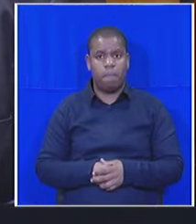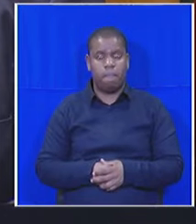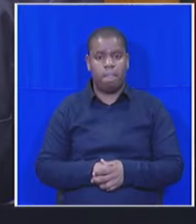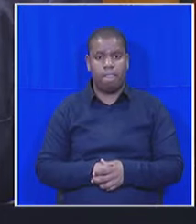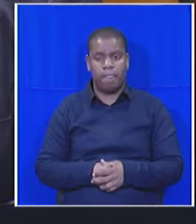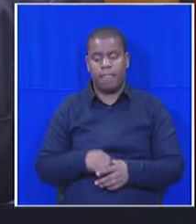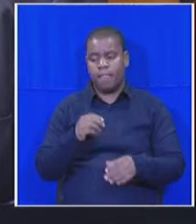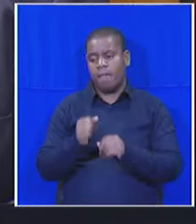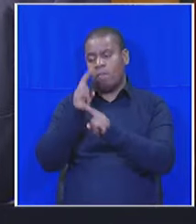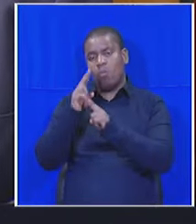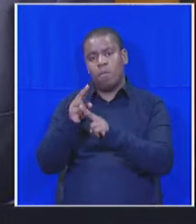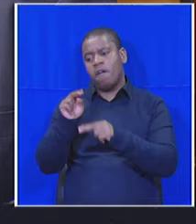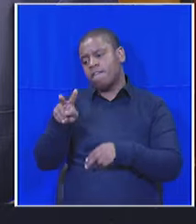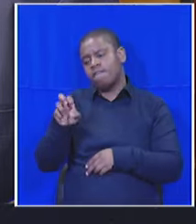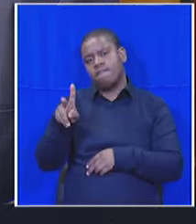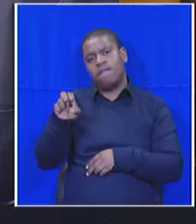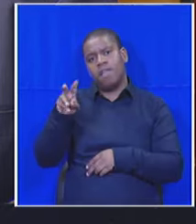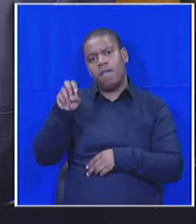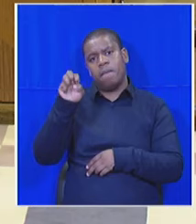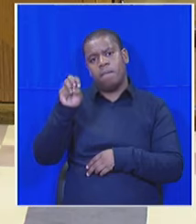Honorable Member.